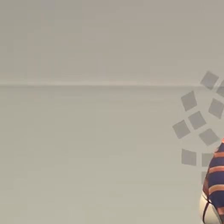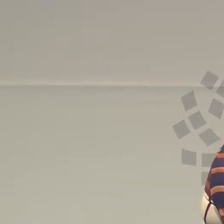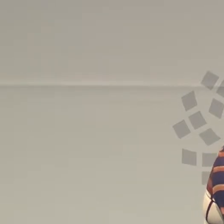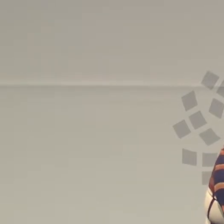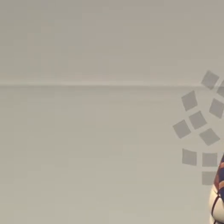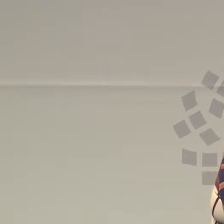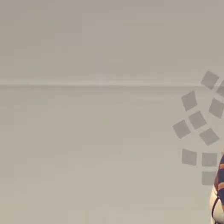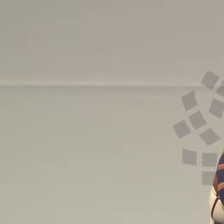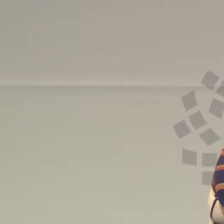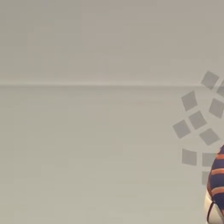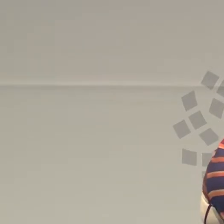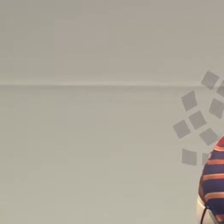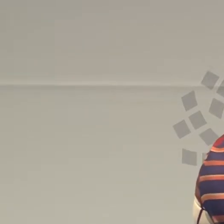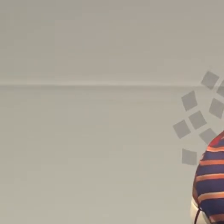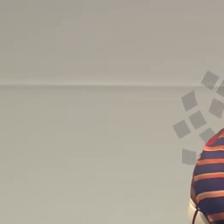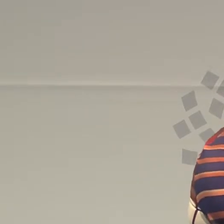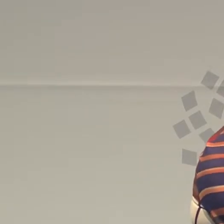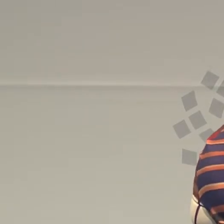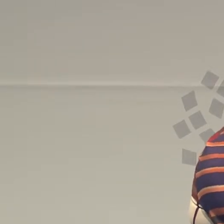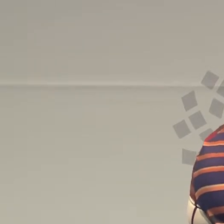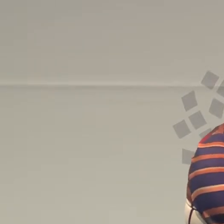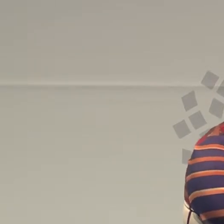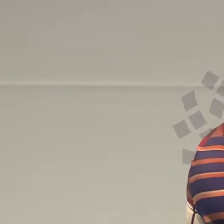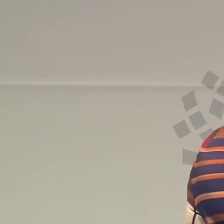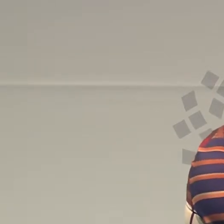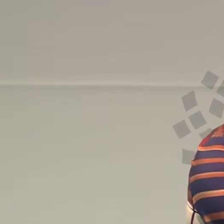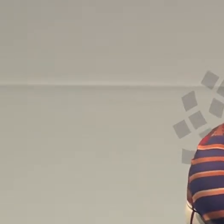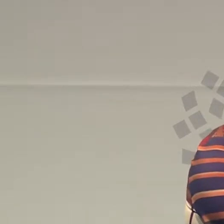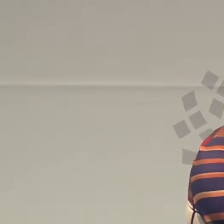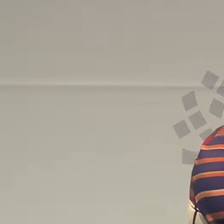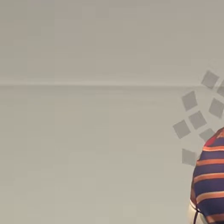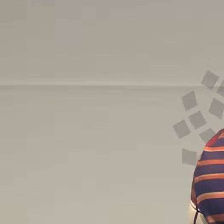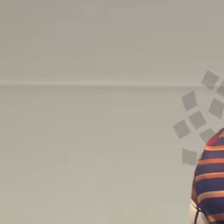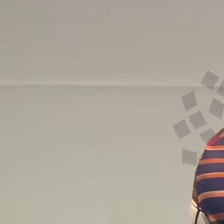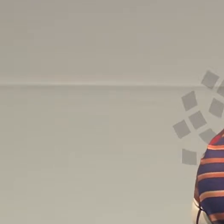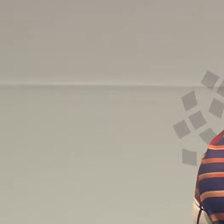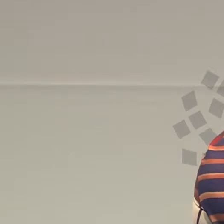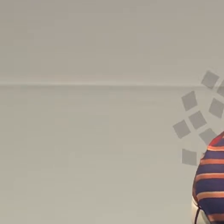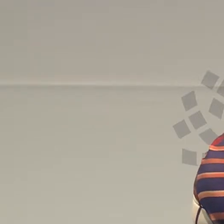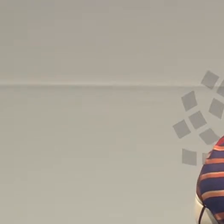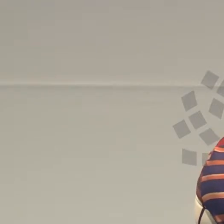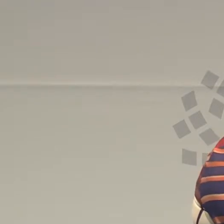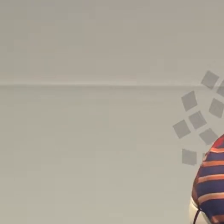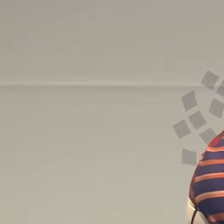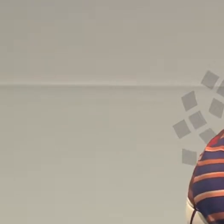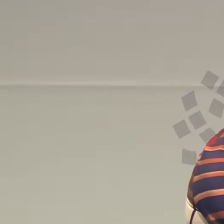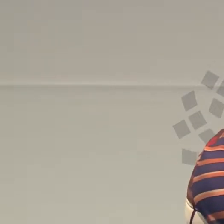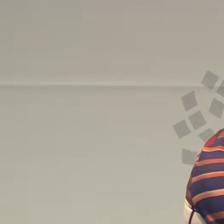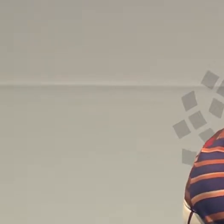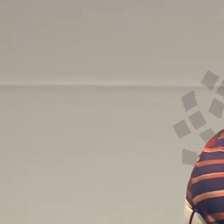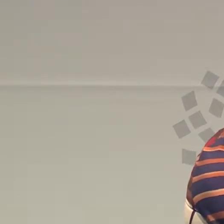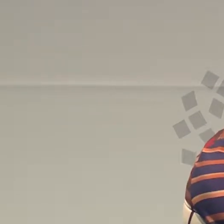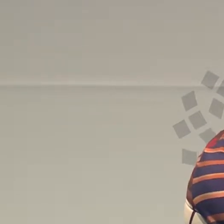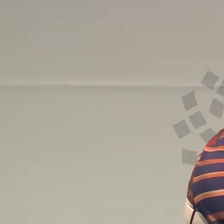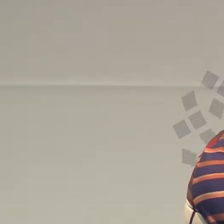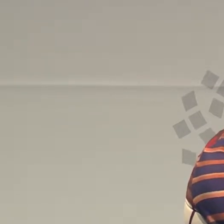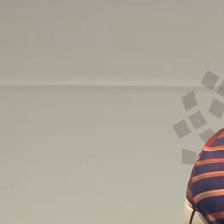was not an engineer. And I had to do everything that wasn't the engineering, so de-risk everything that wasn't the